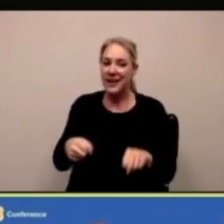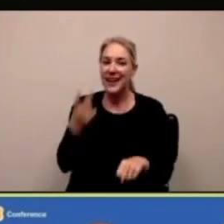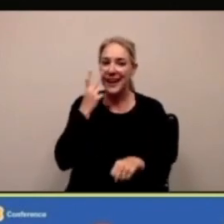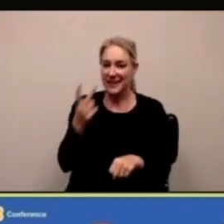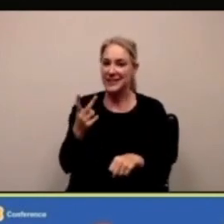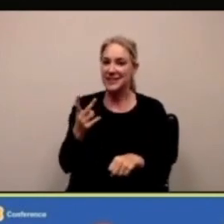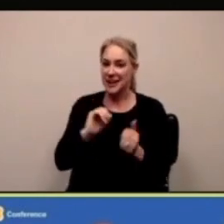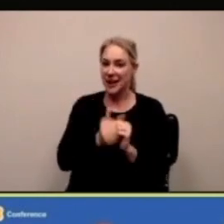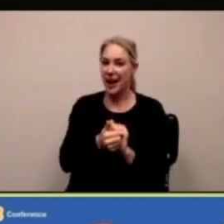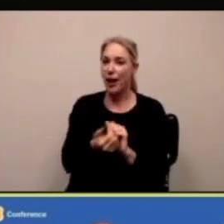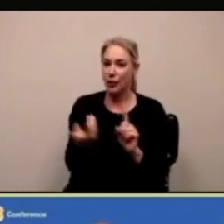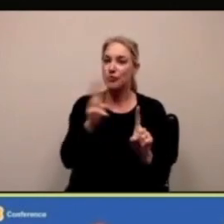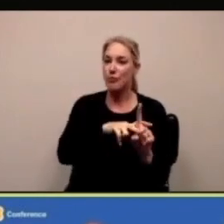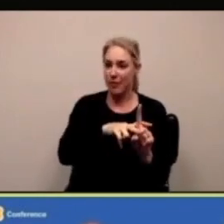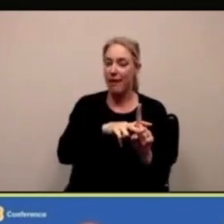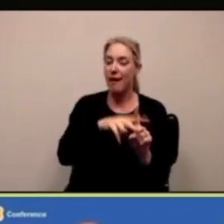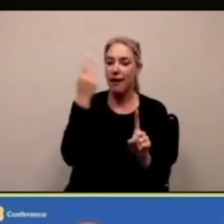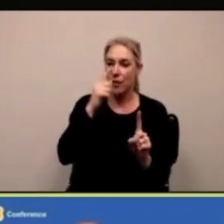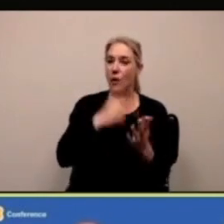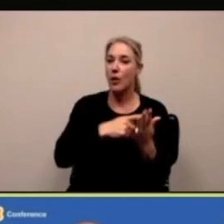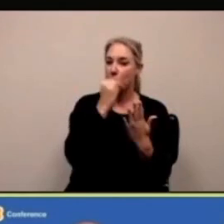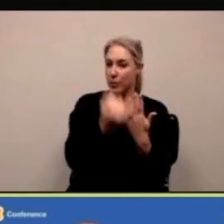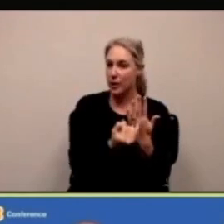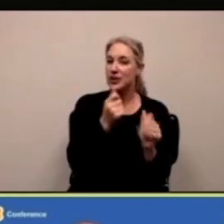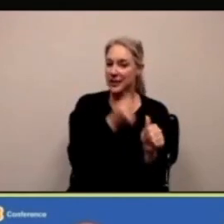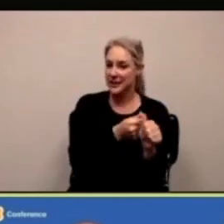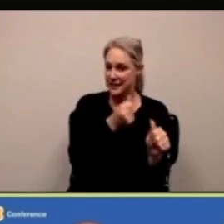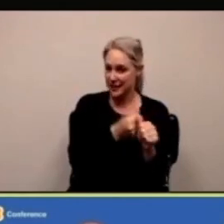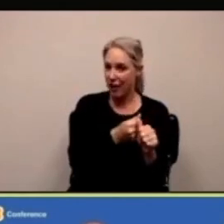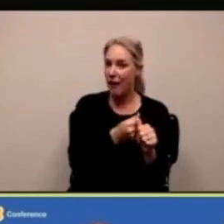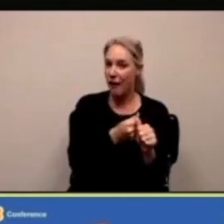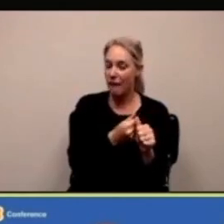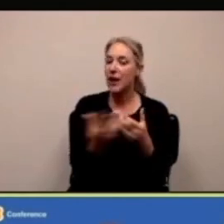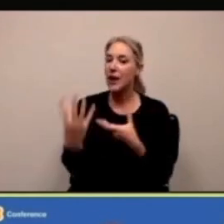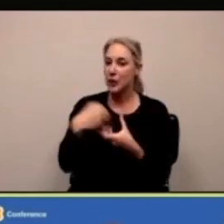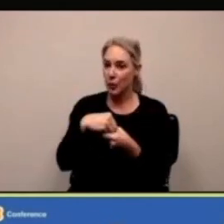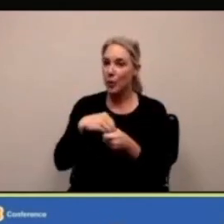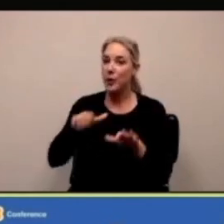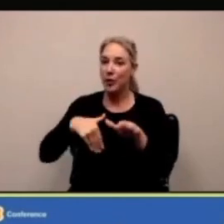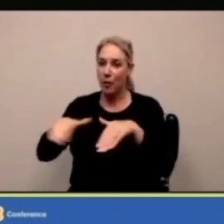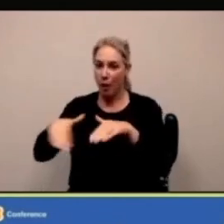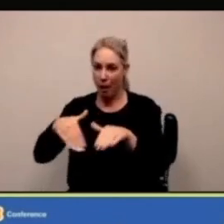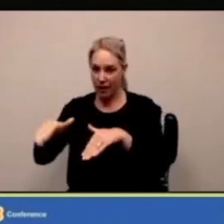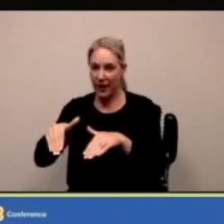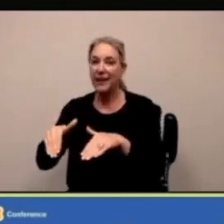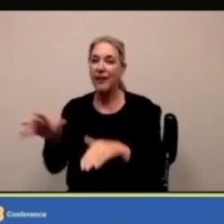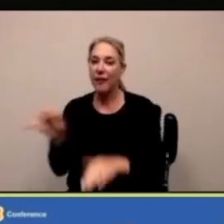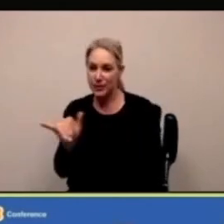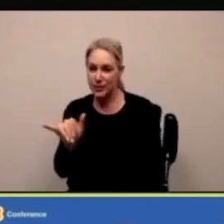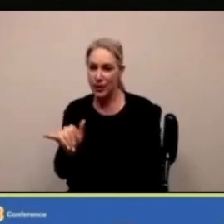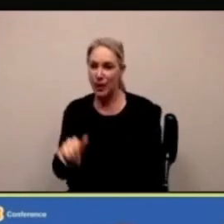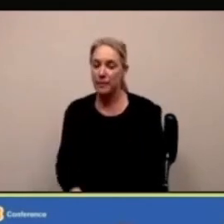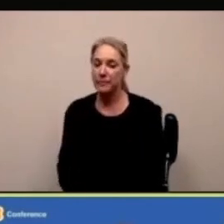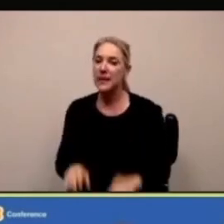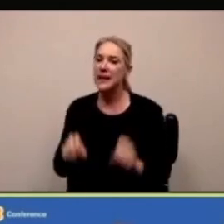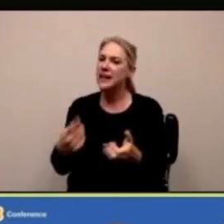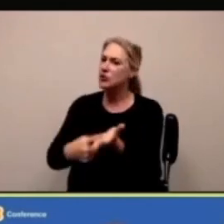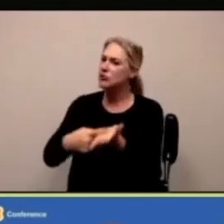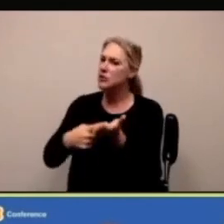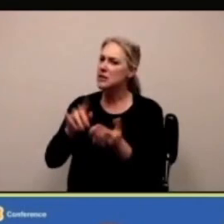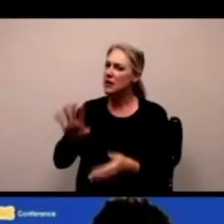actual project itself, and also incorporating the element of walking too, which I think was good. Did you want to talk a little bit about your